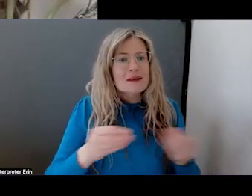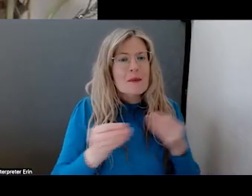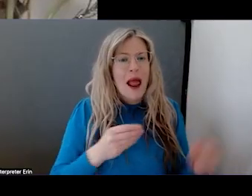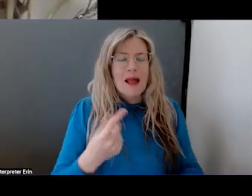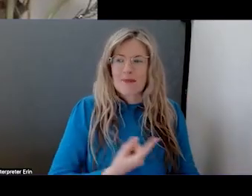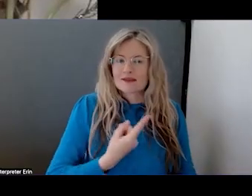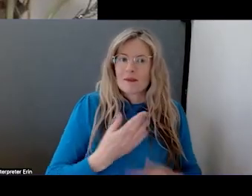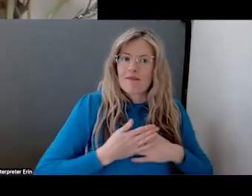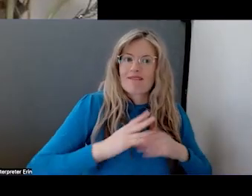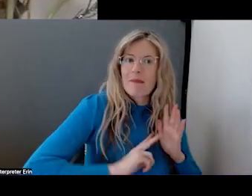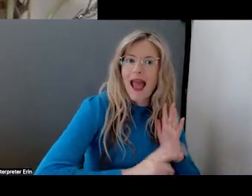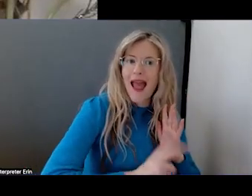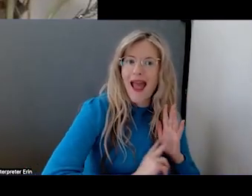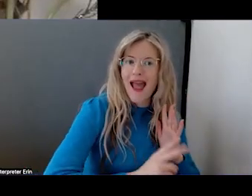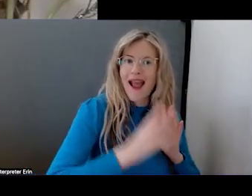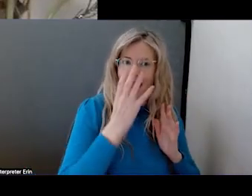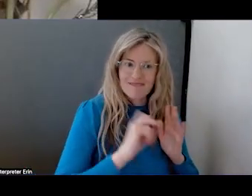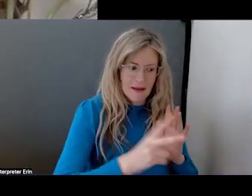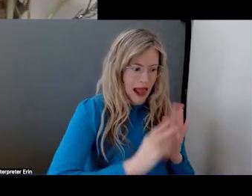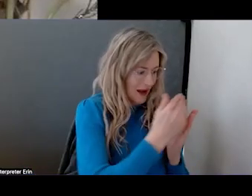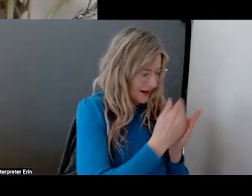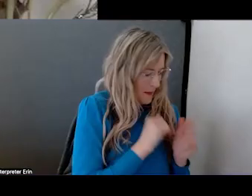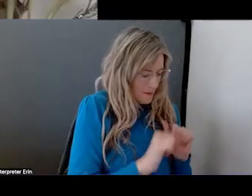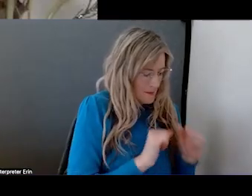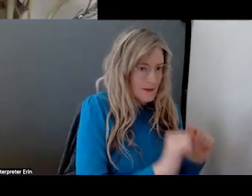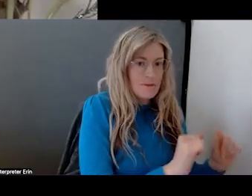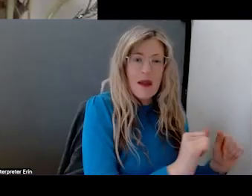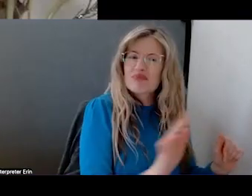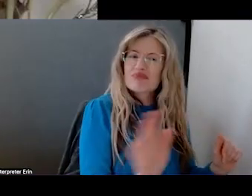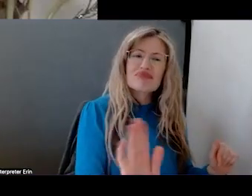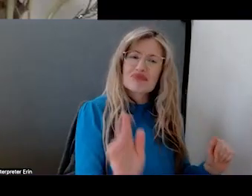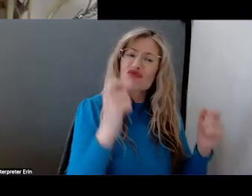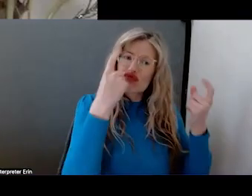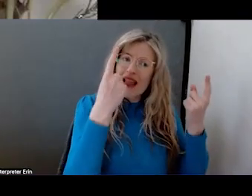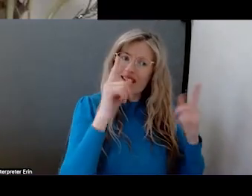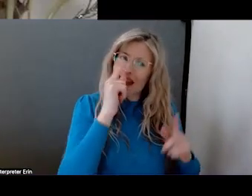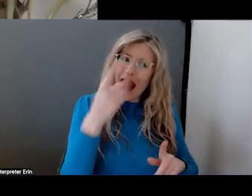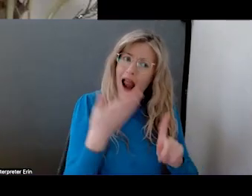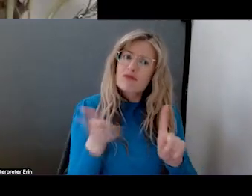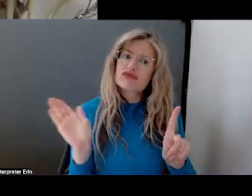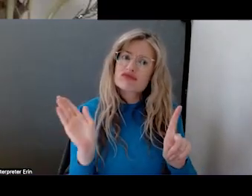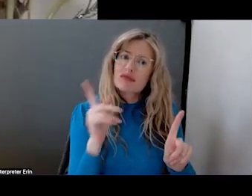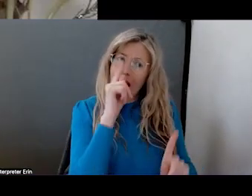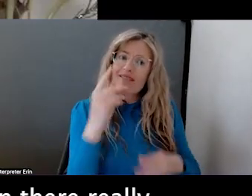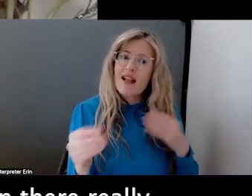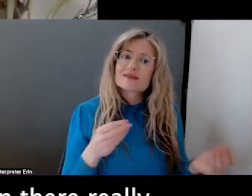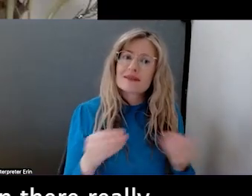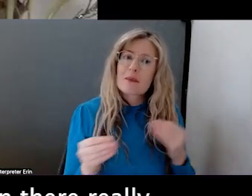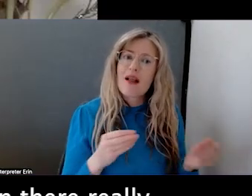sessions. Um, and so sometimes there's a fear of,